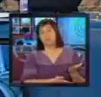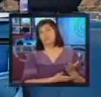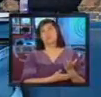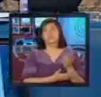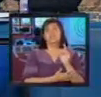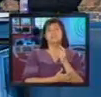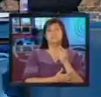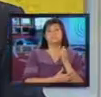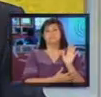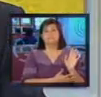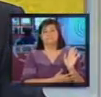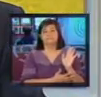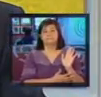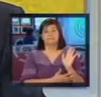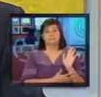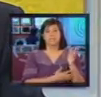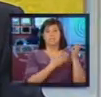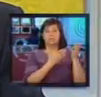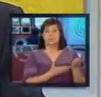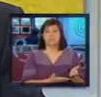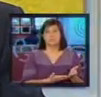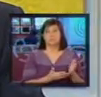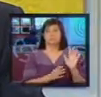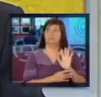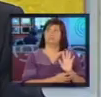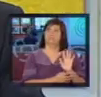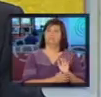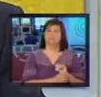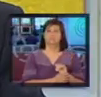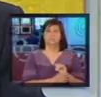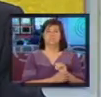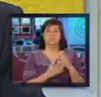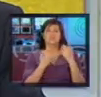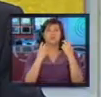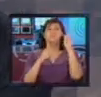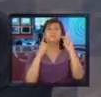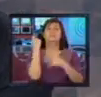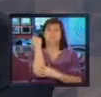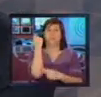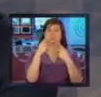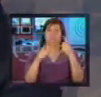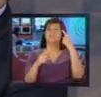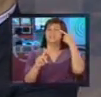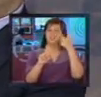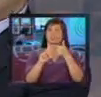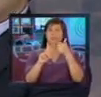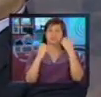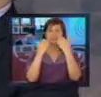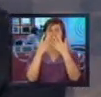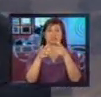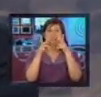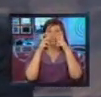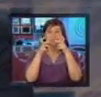the he was, it's more to the masa. I think that was